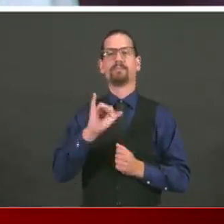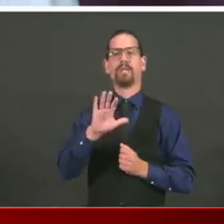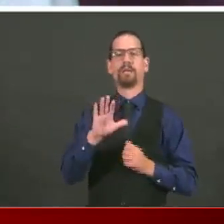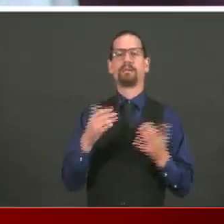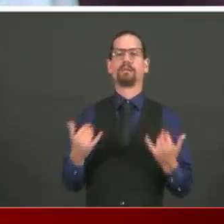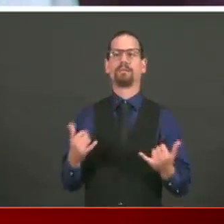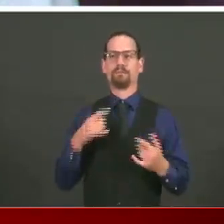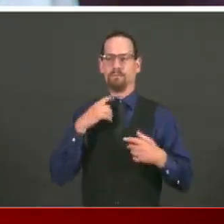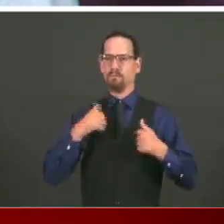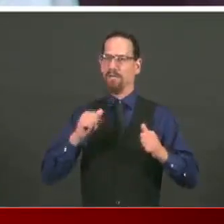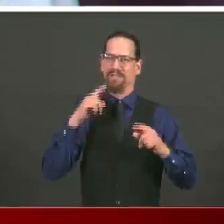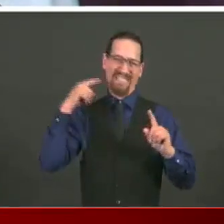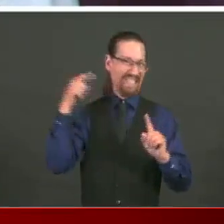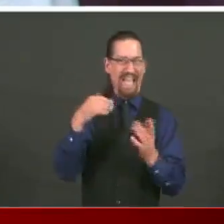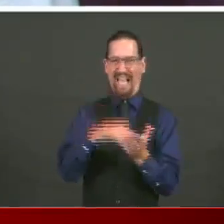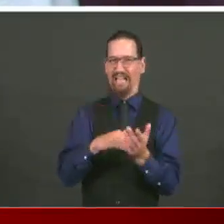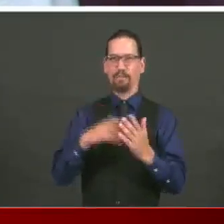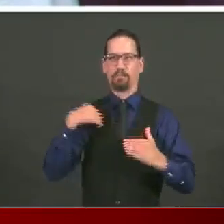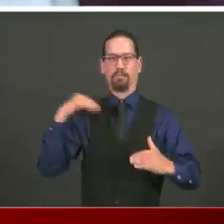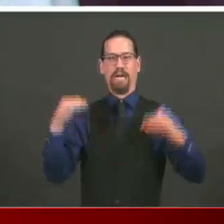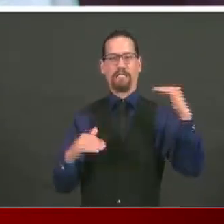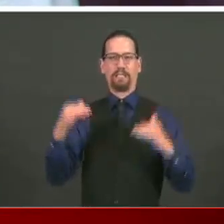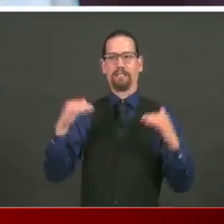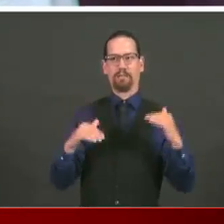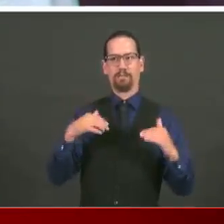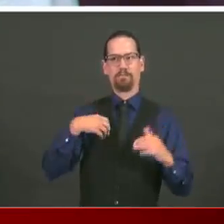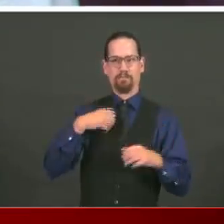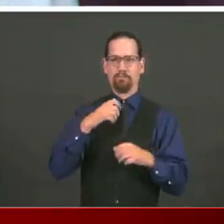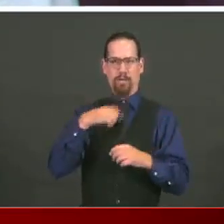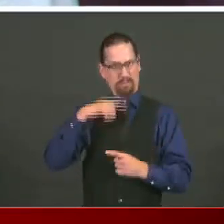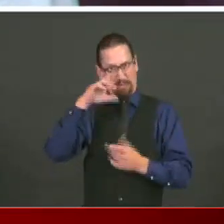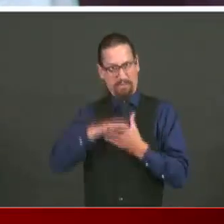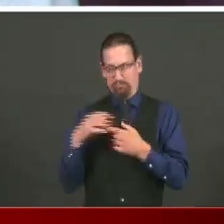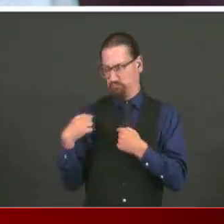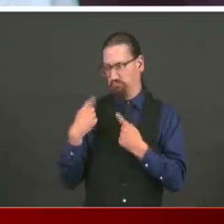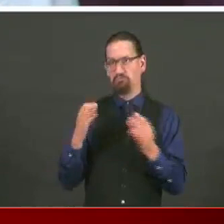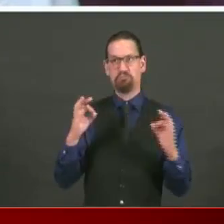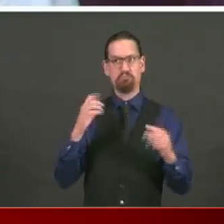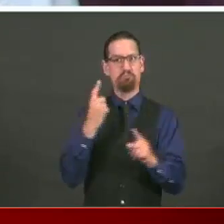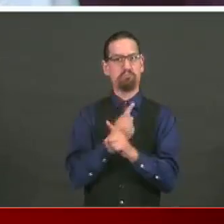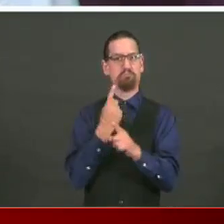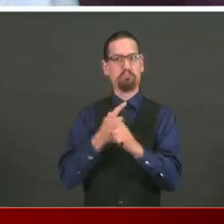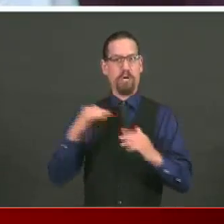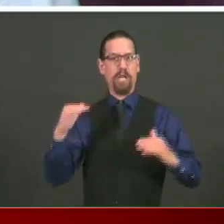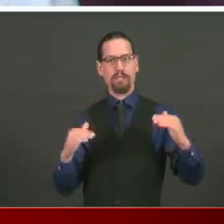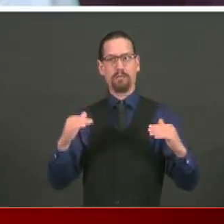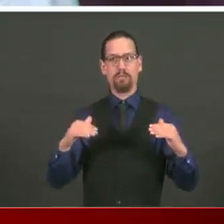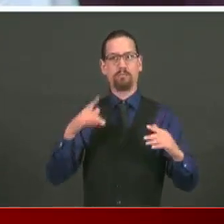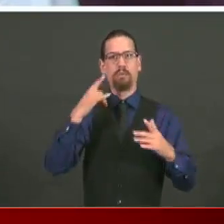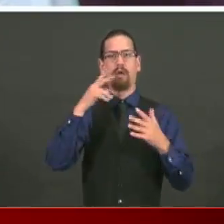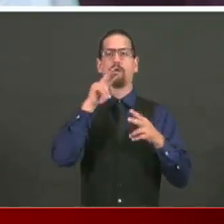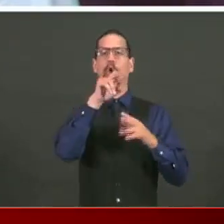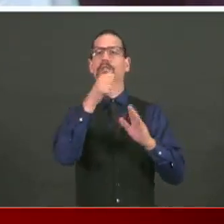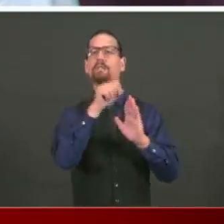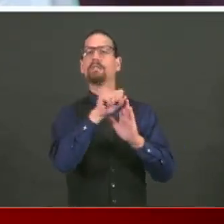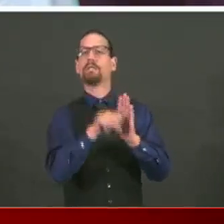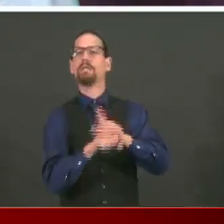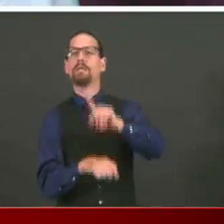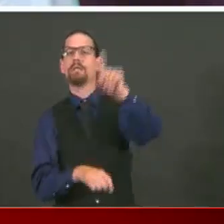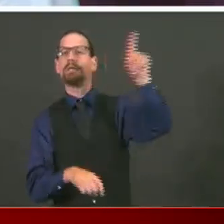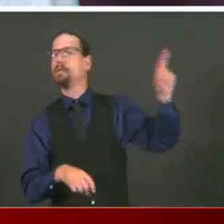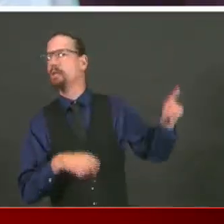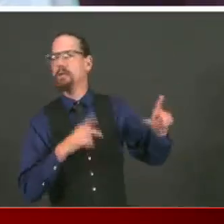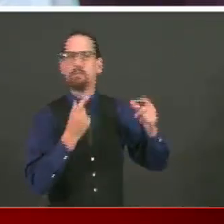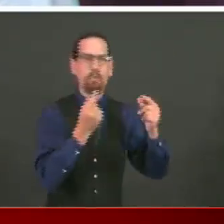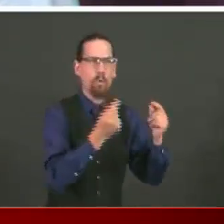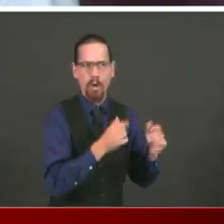We're working very hard to assess from the experience of other states. And quite frankly, the governor has established an advisory council for the purpose of business